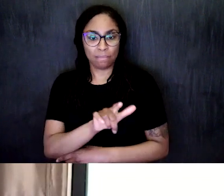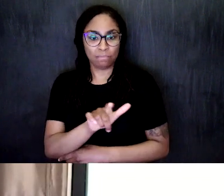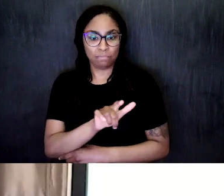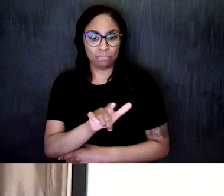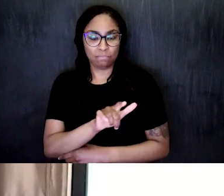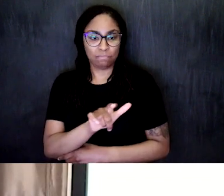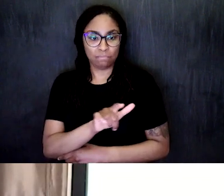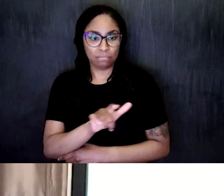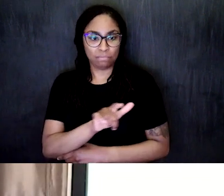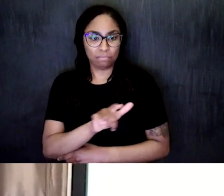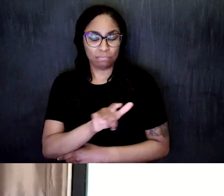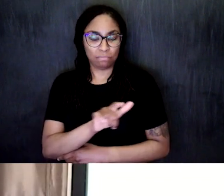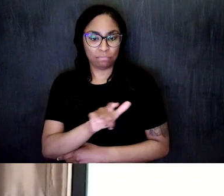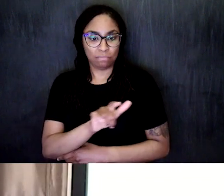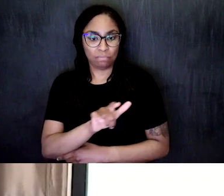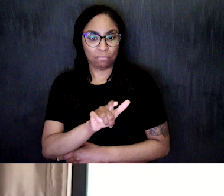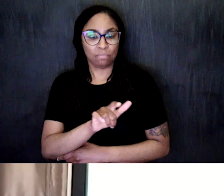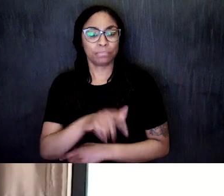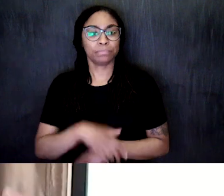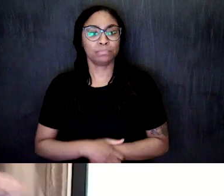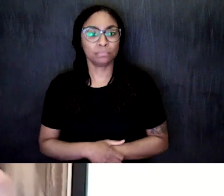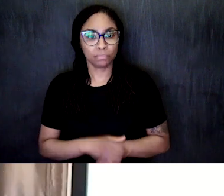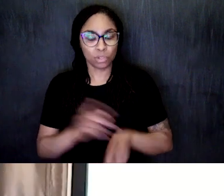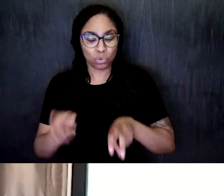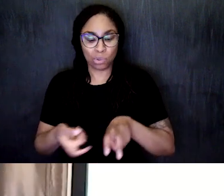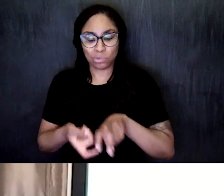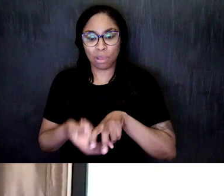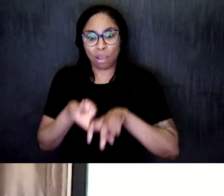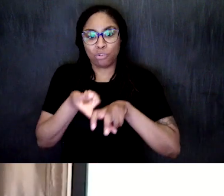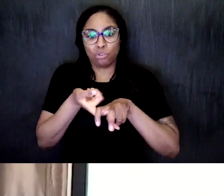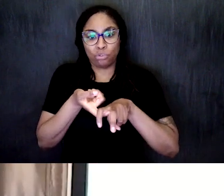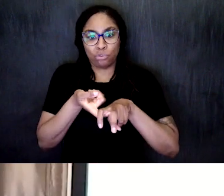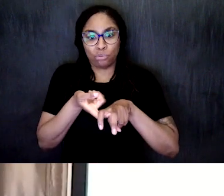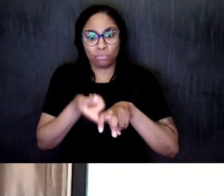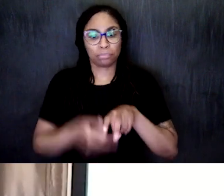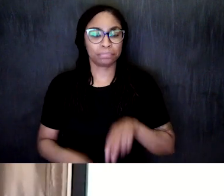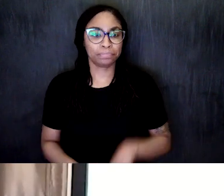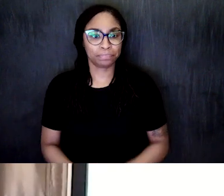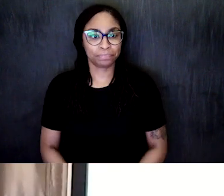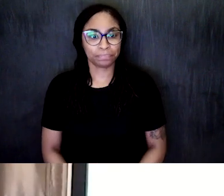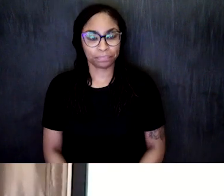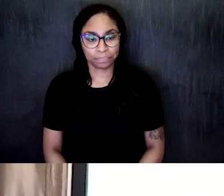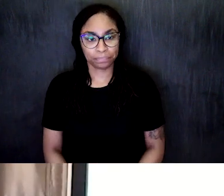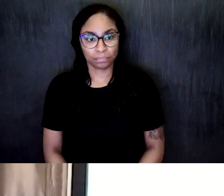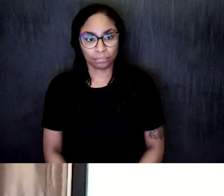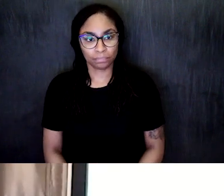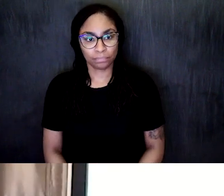the strap on both sides of the thigh.